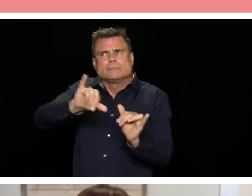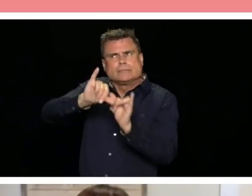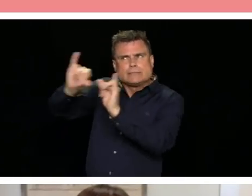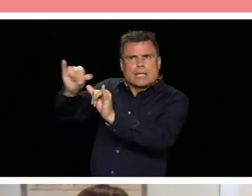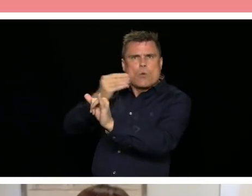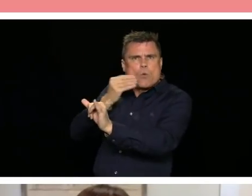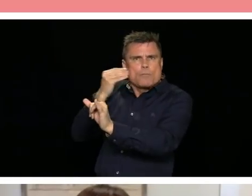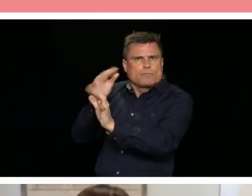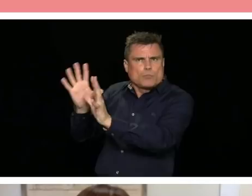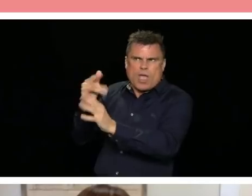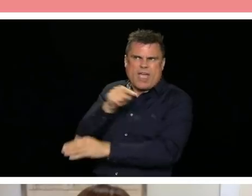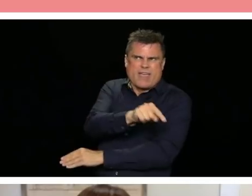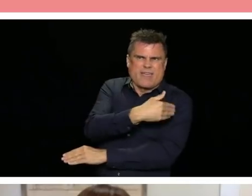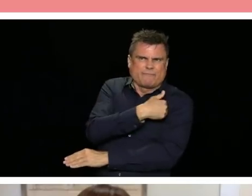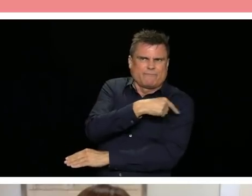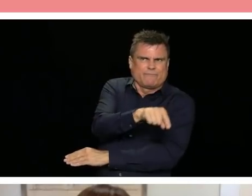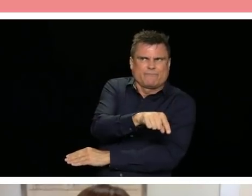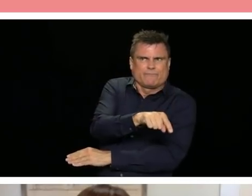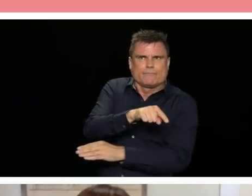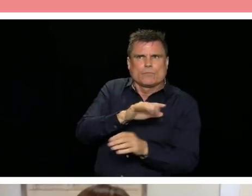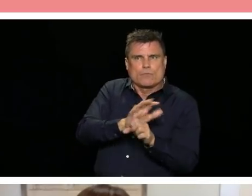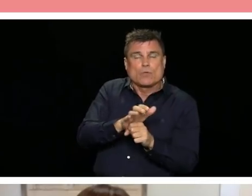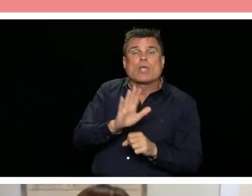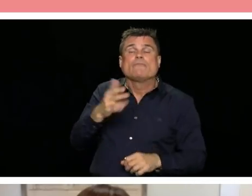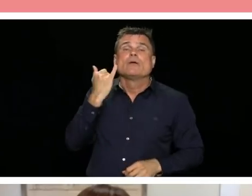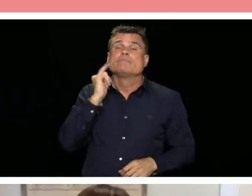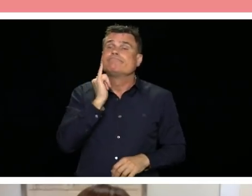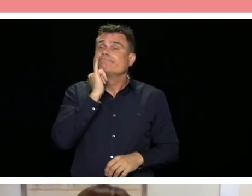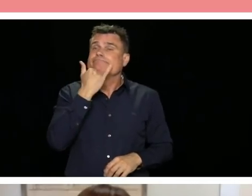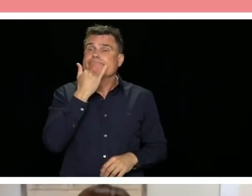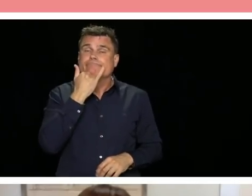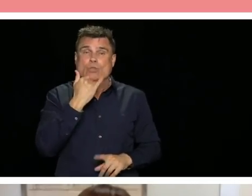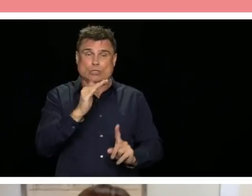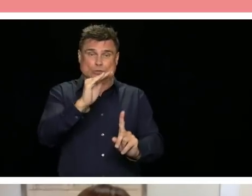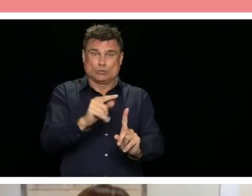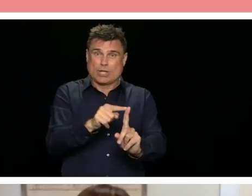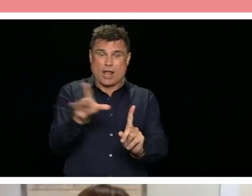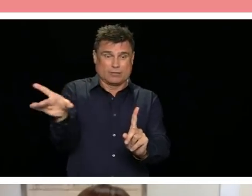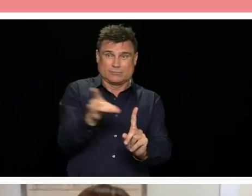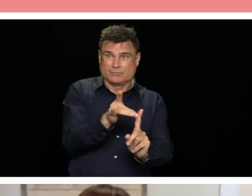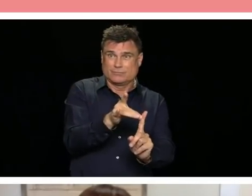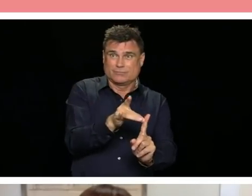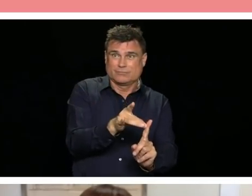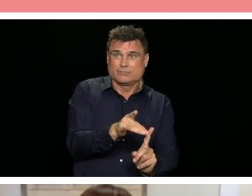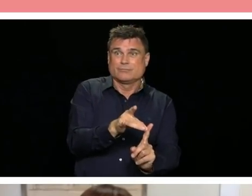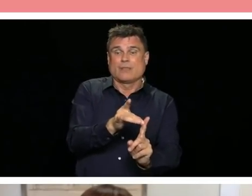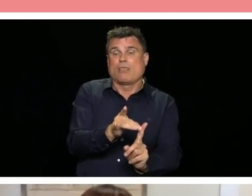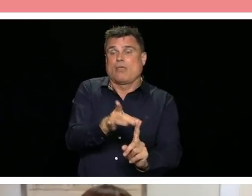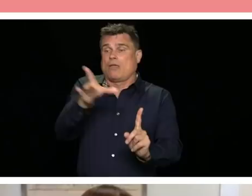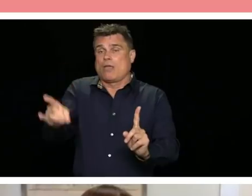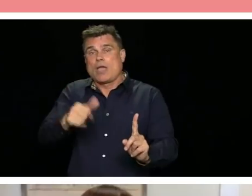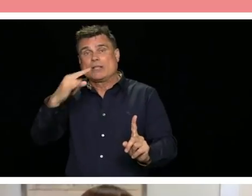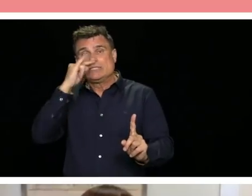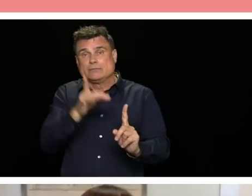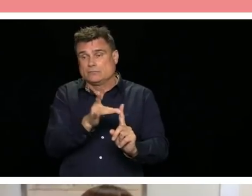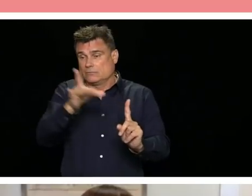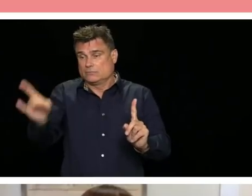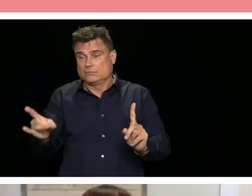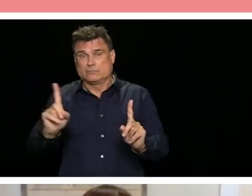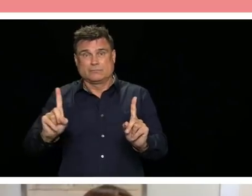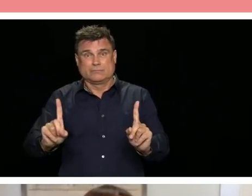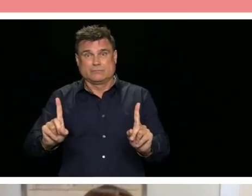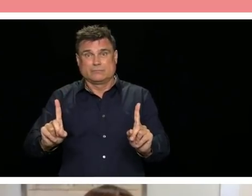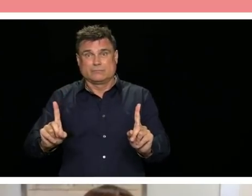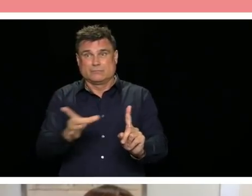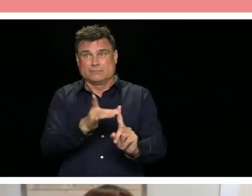child, we'll look after that, what's called a cluster, and manage that. As we always do in public health. We do this for other